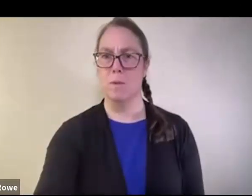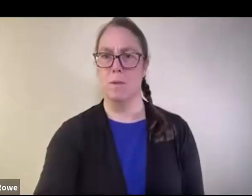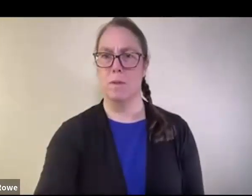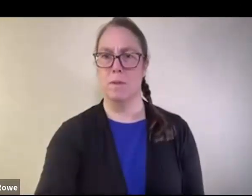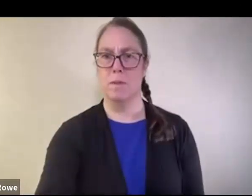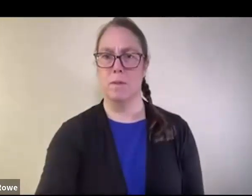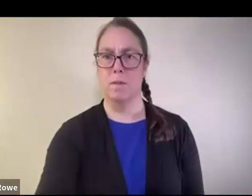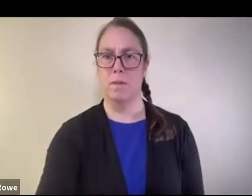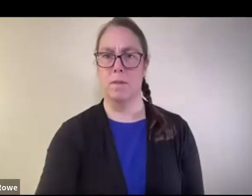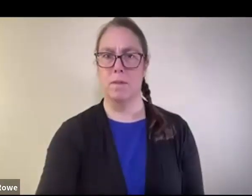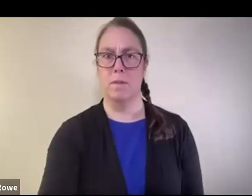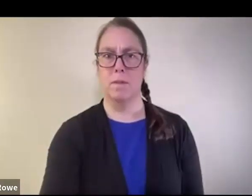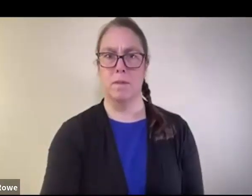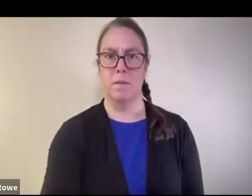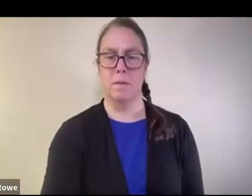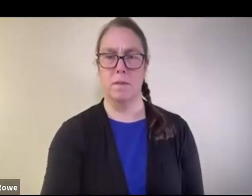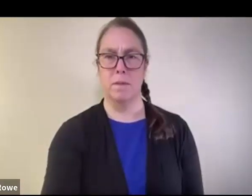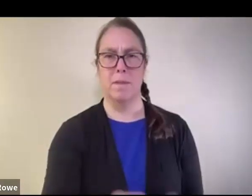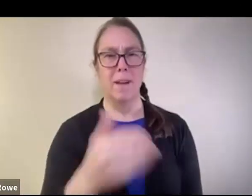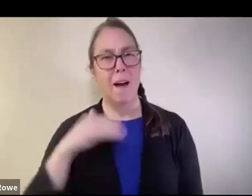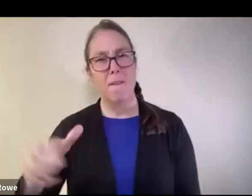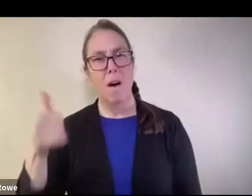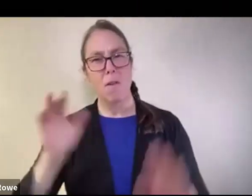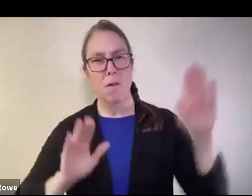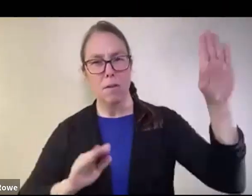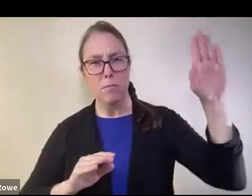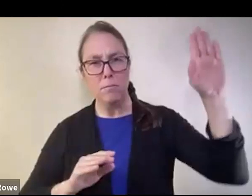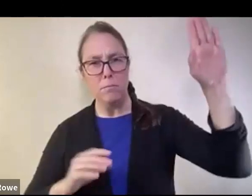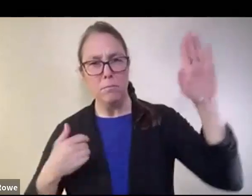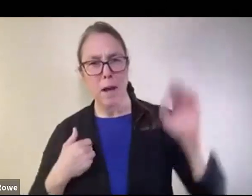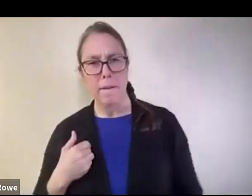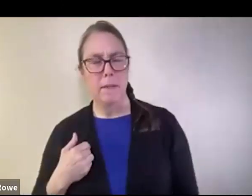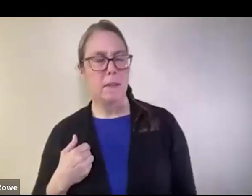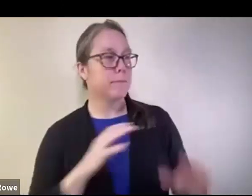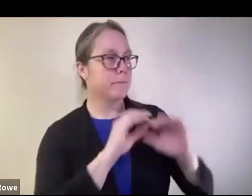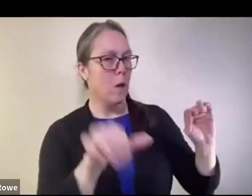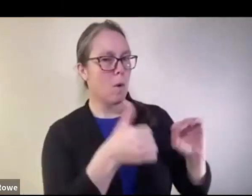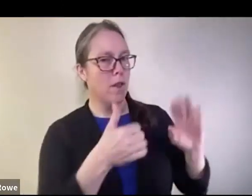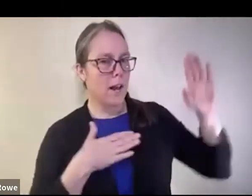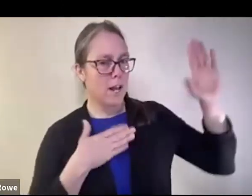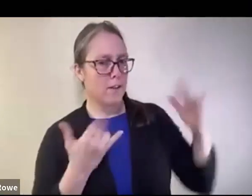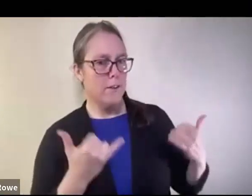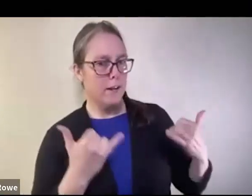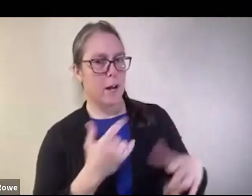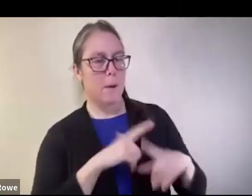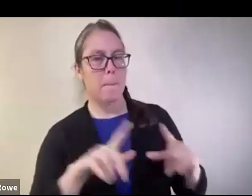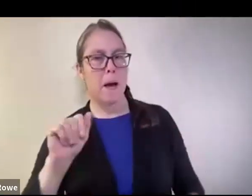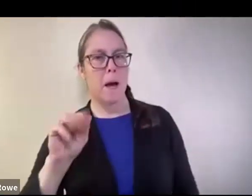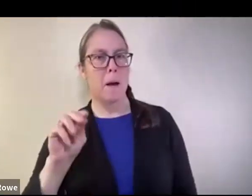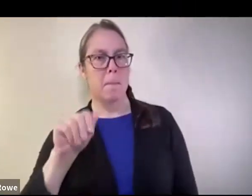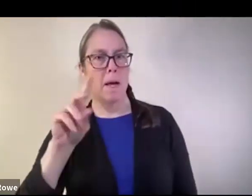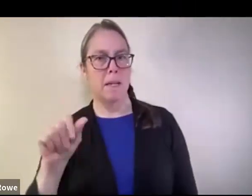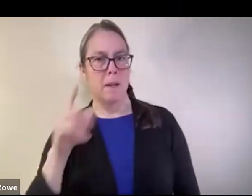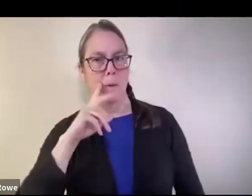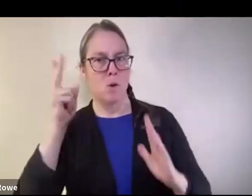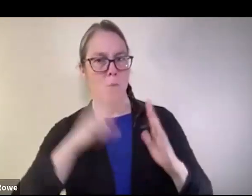Do we have any other hands raised? There's no other hands raised right now, but Amanda will read off some of